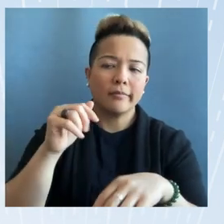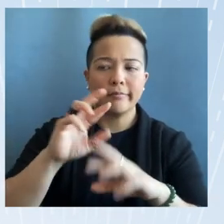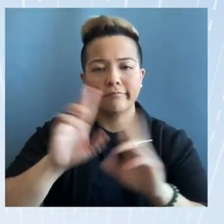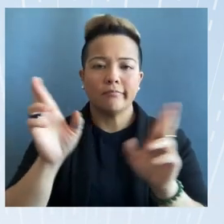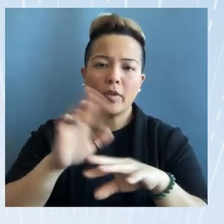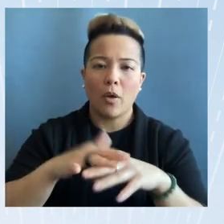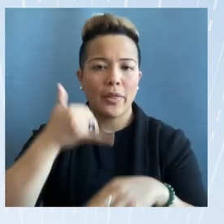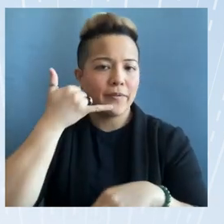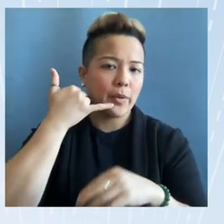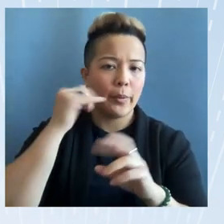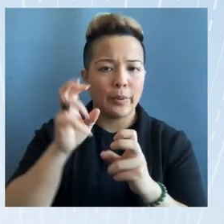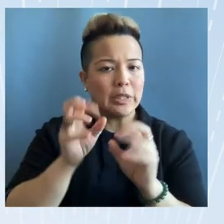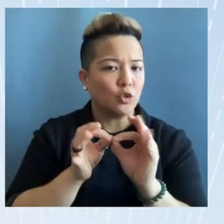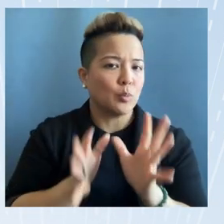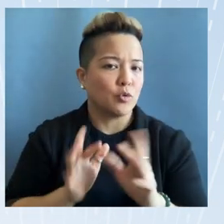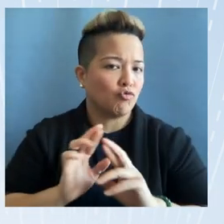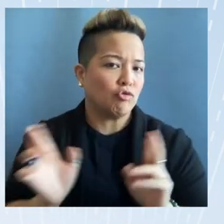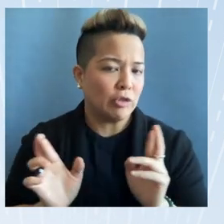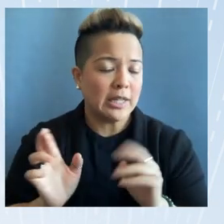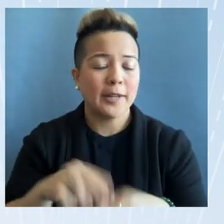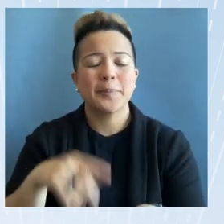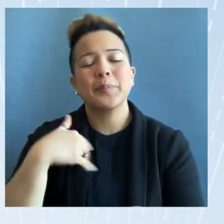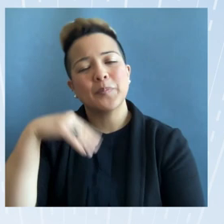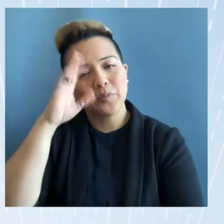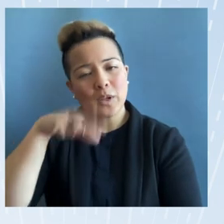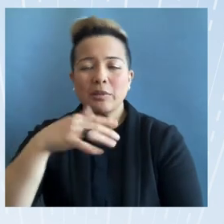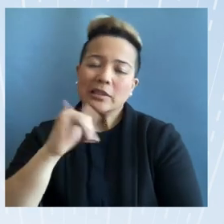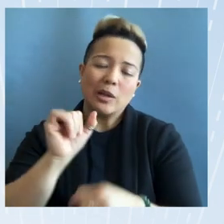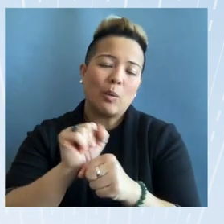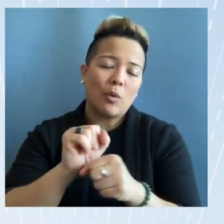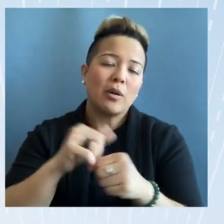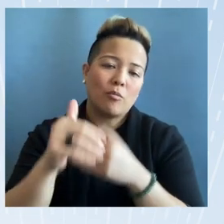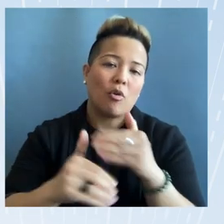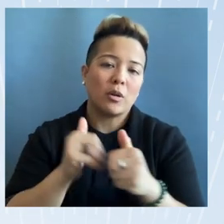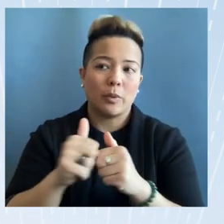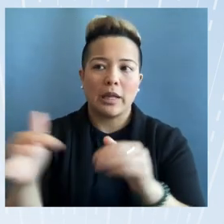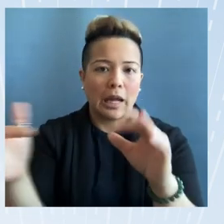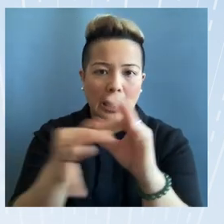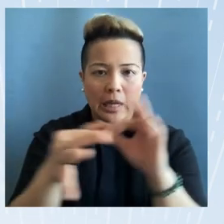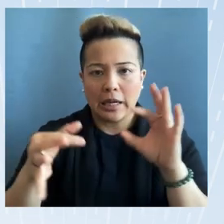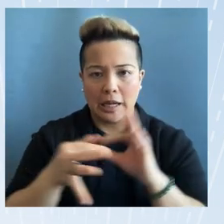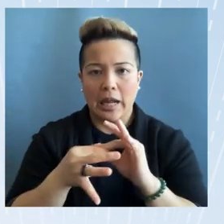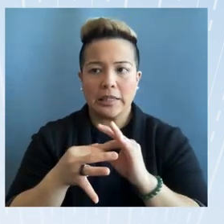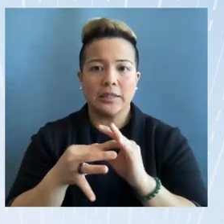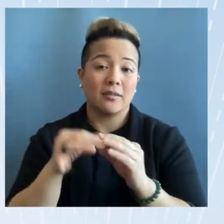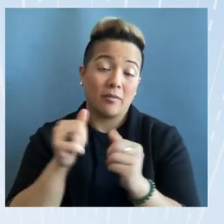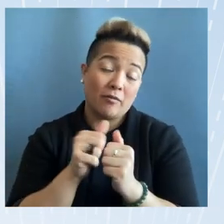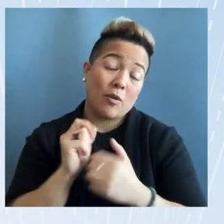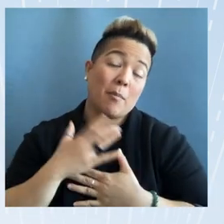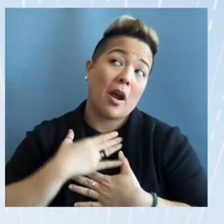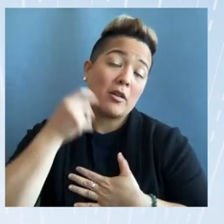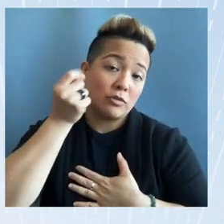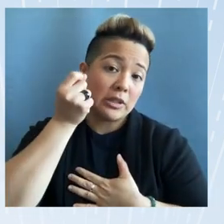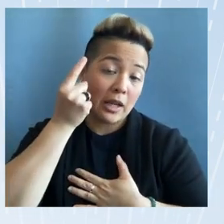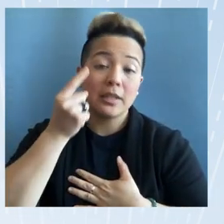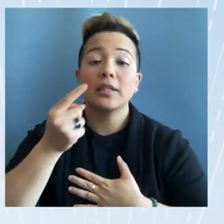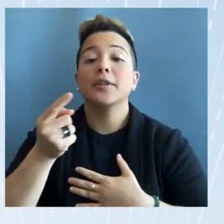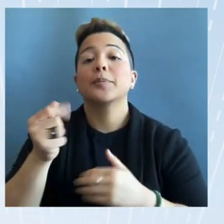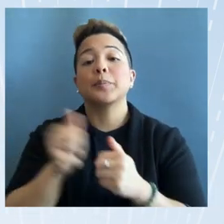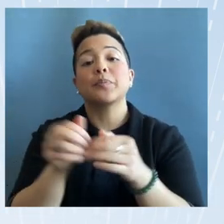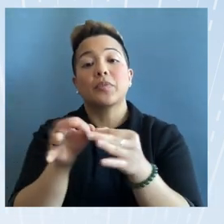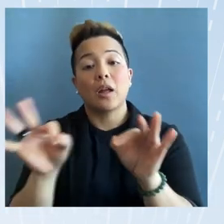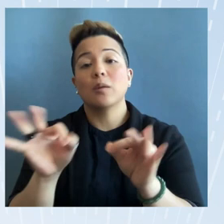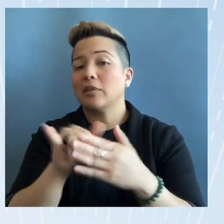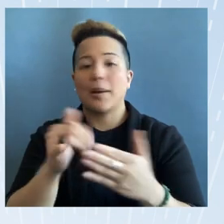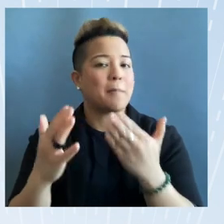well. I know that's still kind of a work in progress with connecting, from my understanding, with languages that may